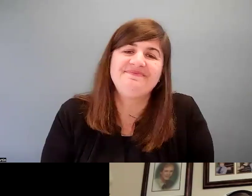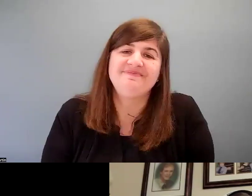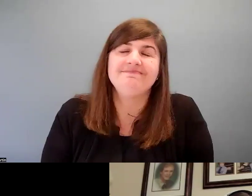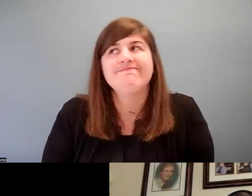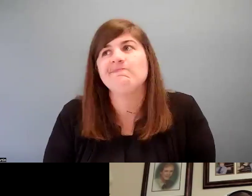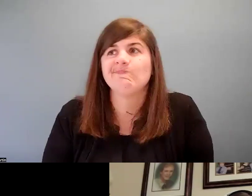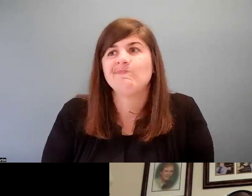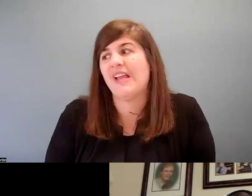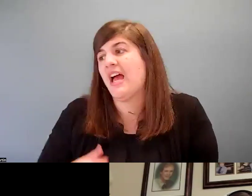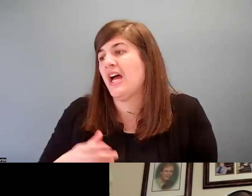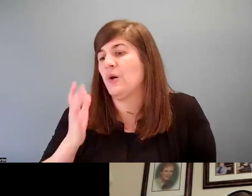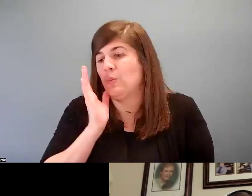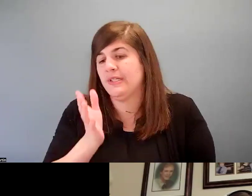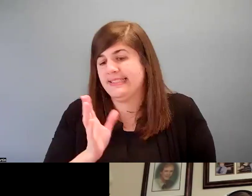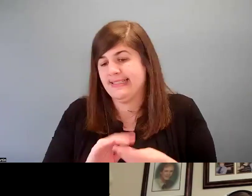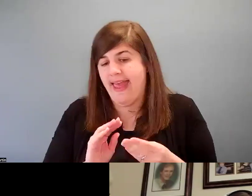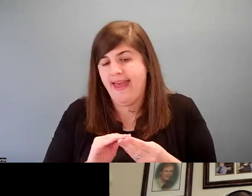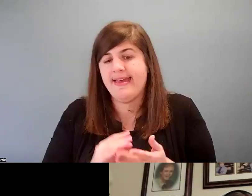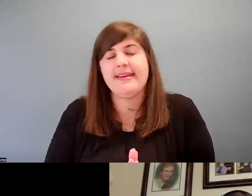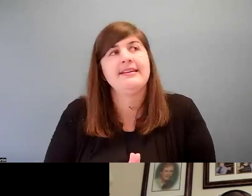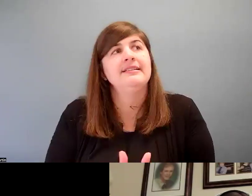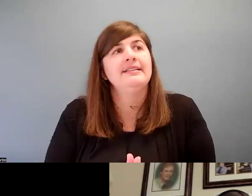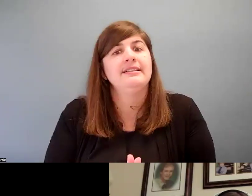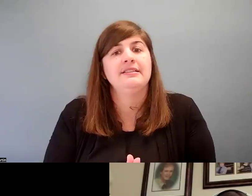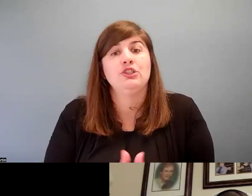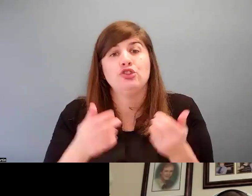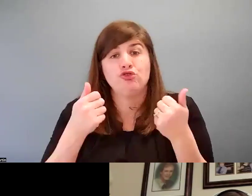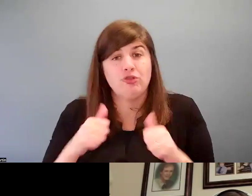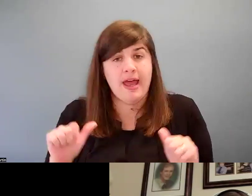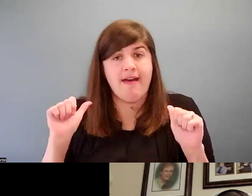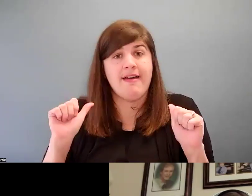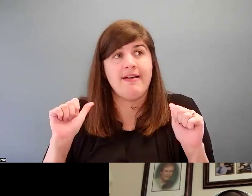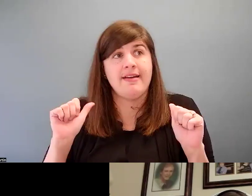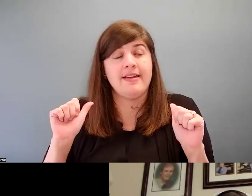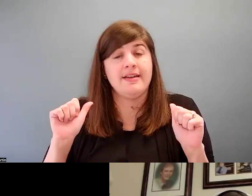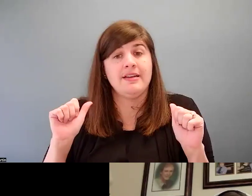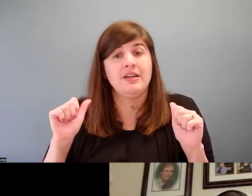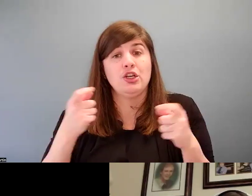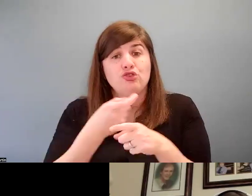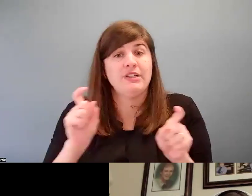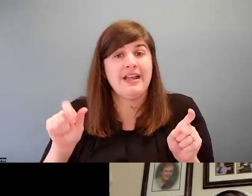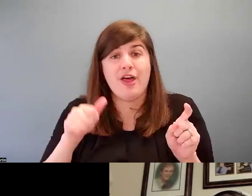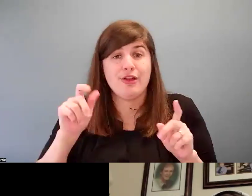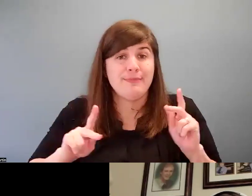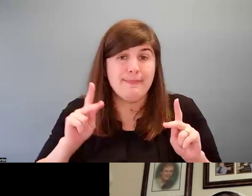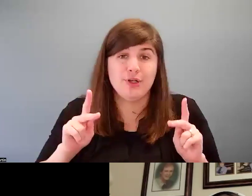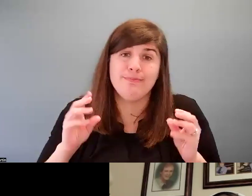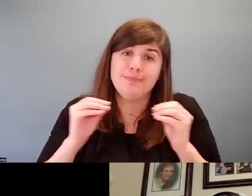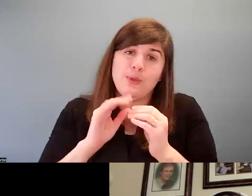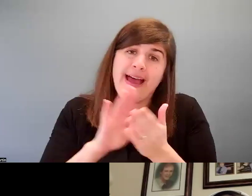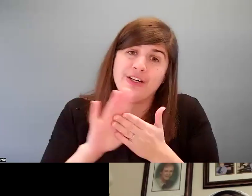I'd say that try to treat other people a little bit